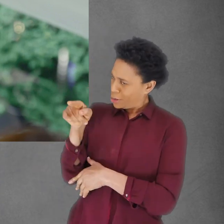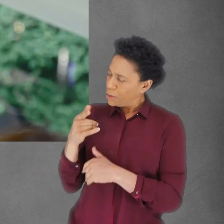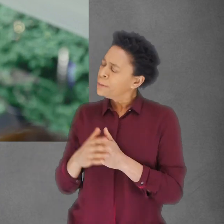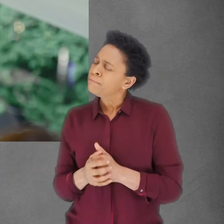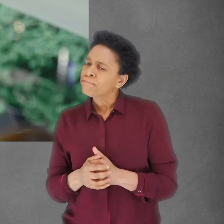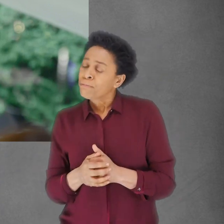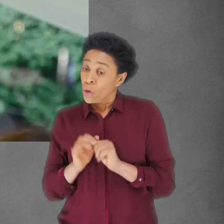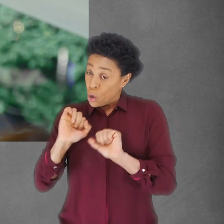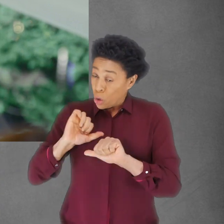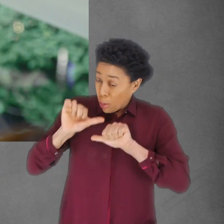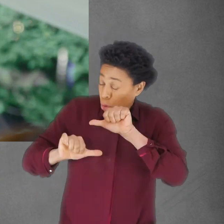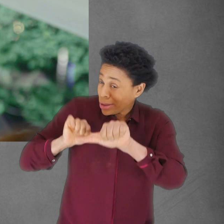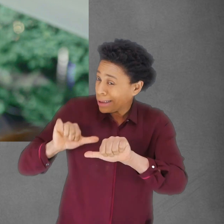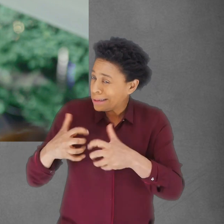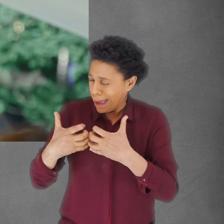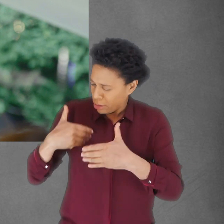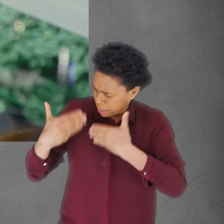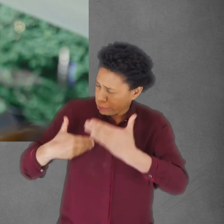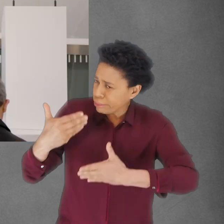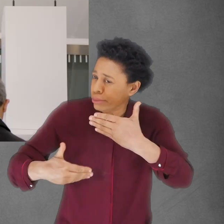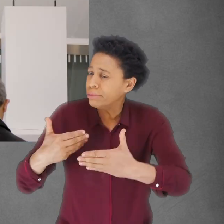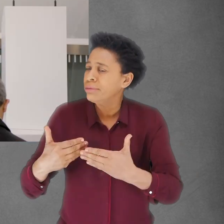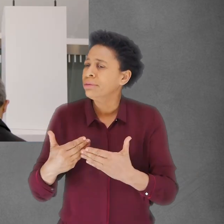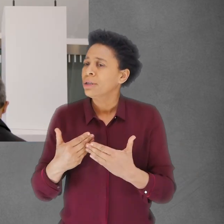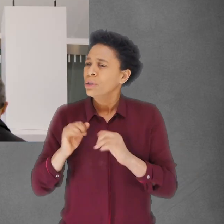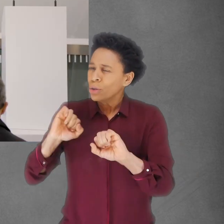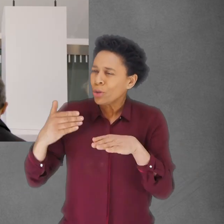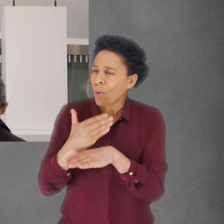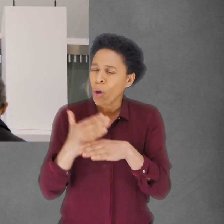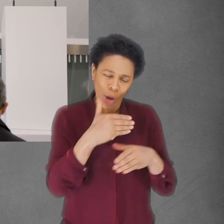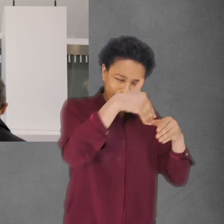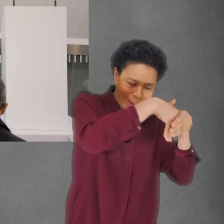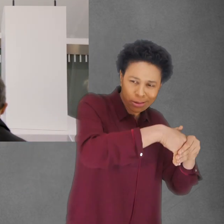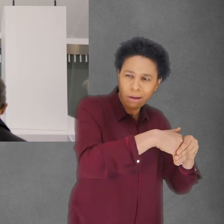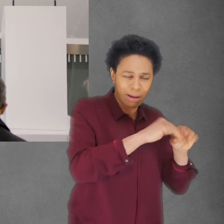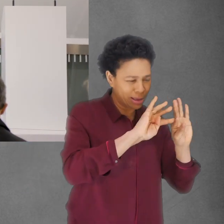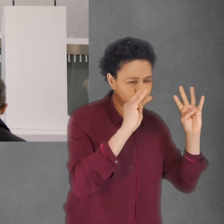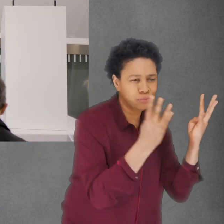other voices. So I wanted to ask you, how has that process been, and how have